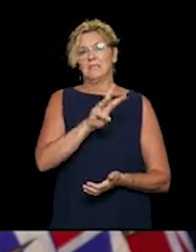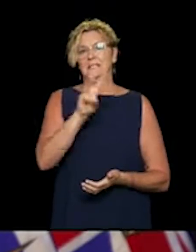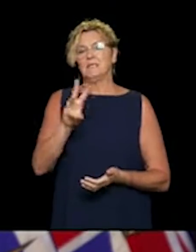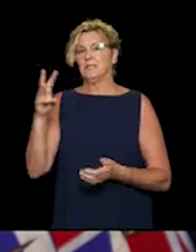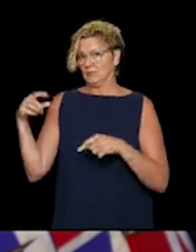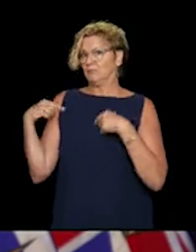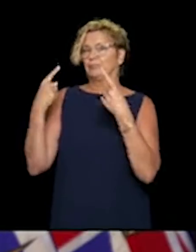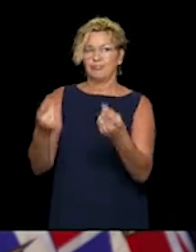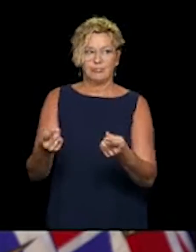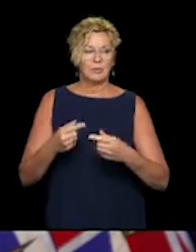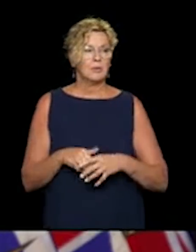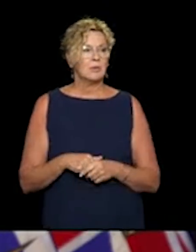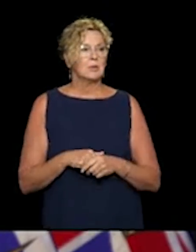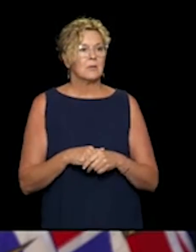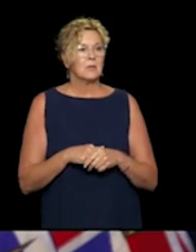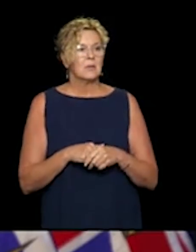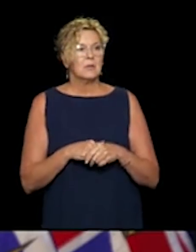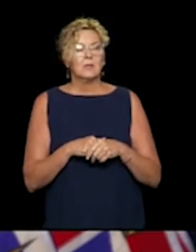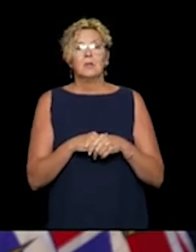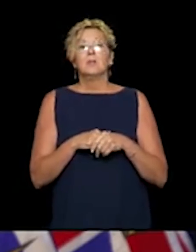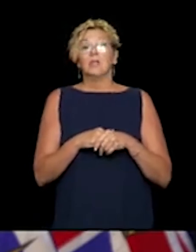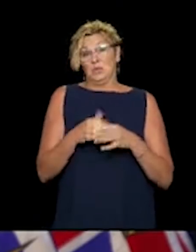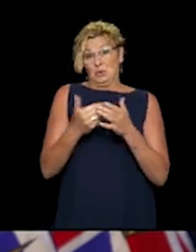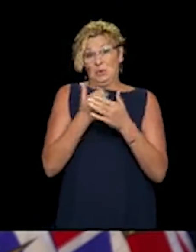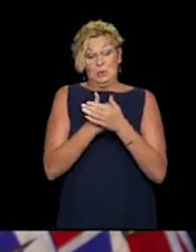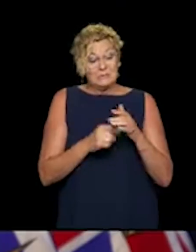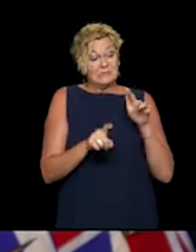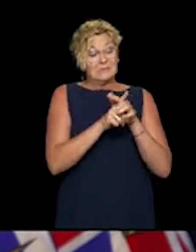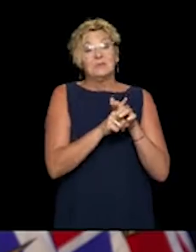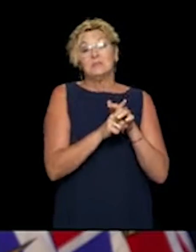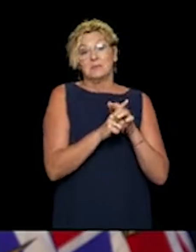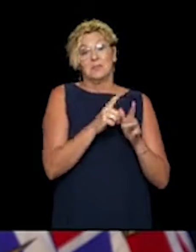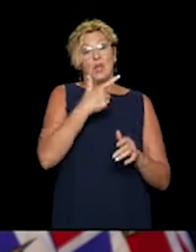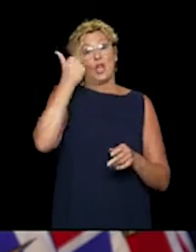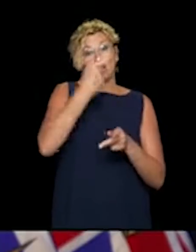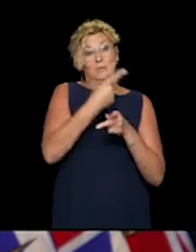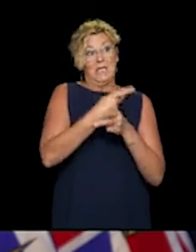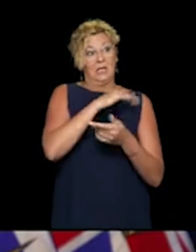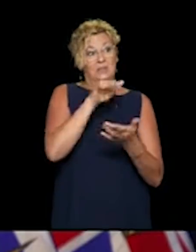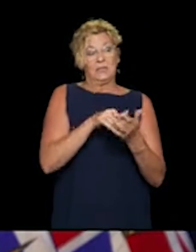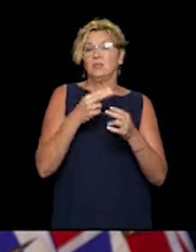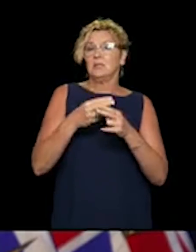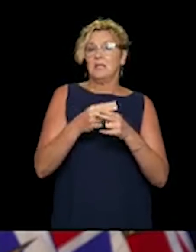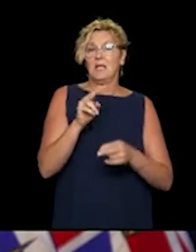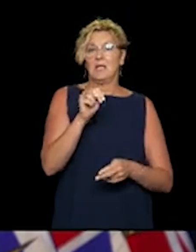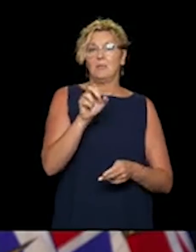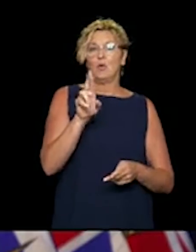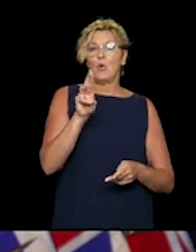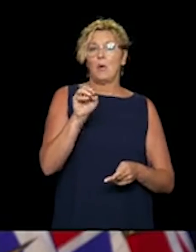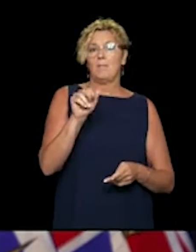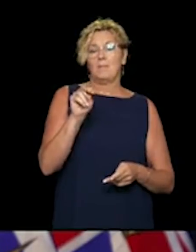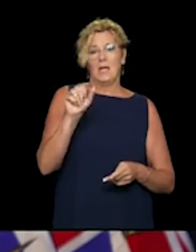a single healthcare worker identified with that. And we have 2 outbreaks that have been declared over. One is the Dania